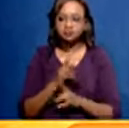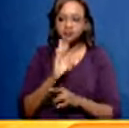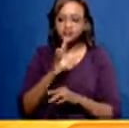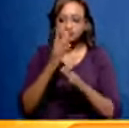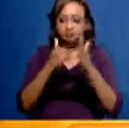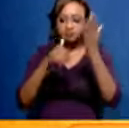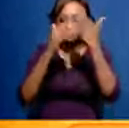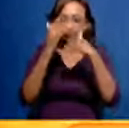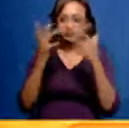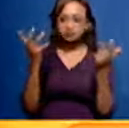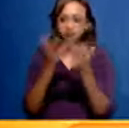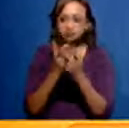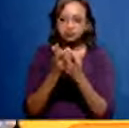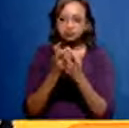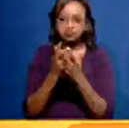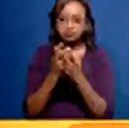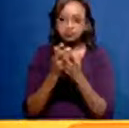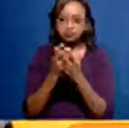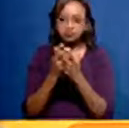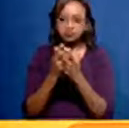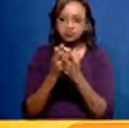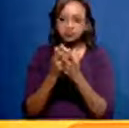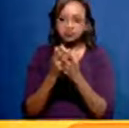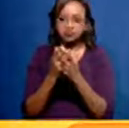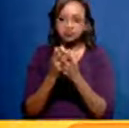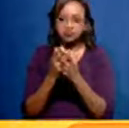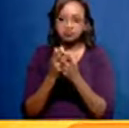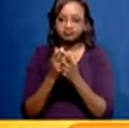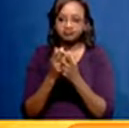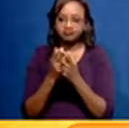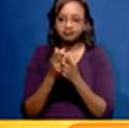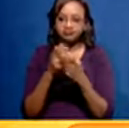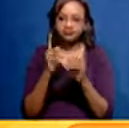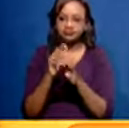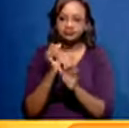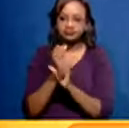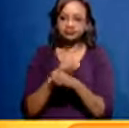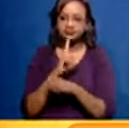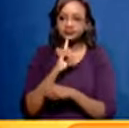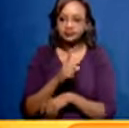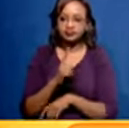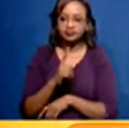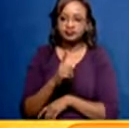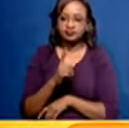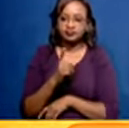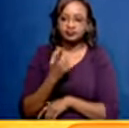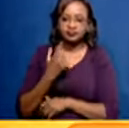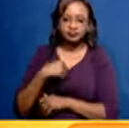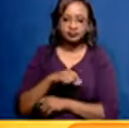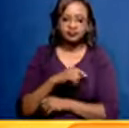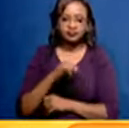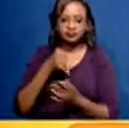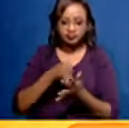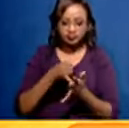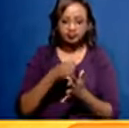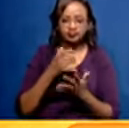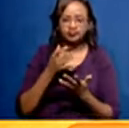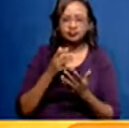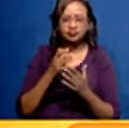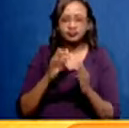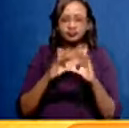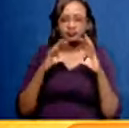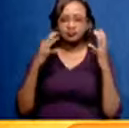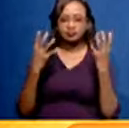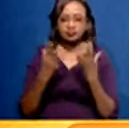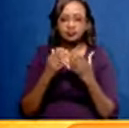let's say, the broader ecosystem to make sure that we dock in into global processes. So do I have